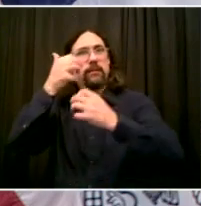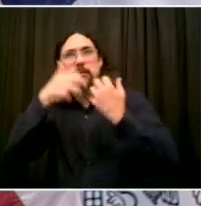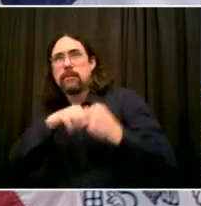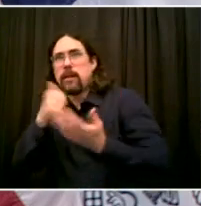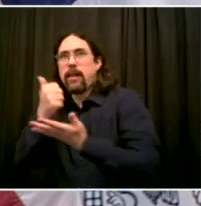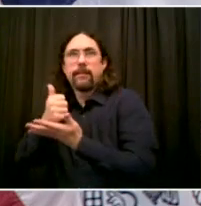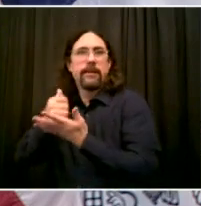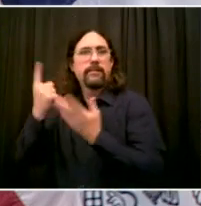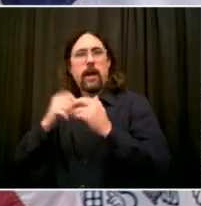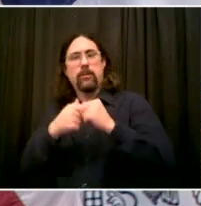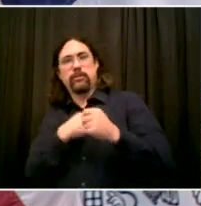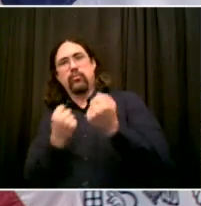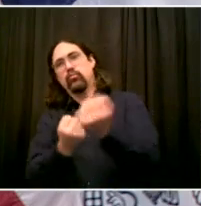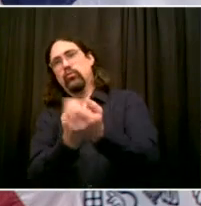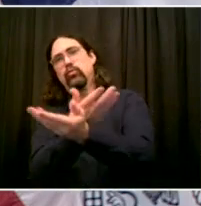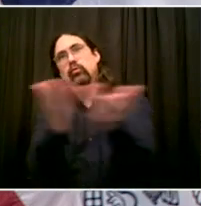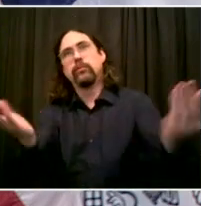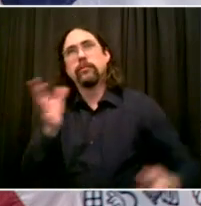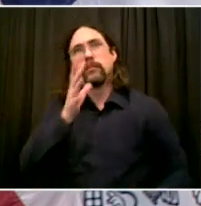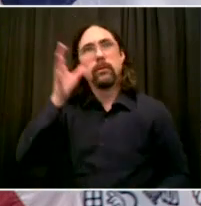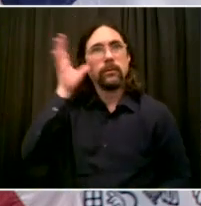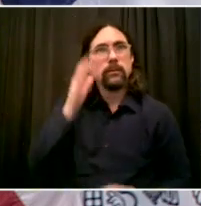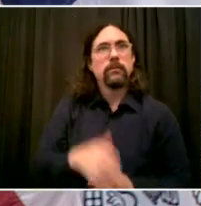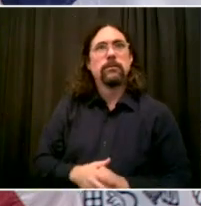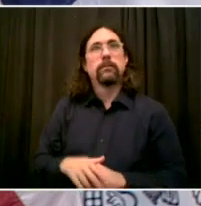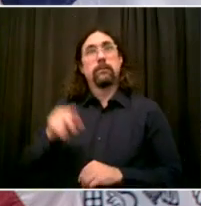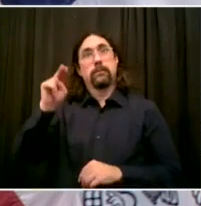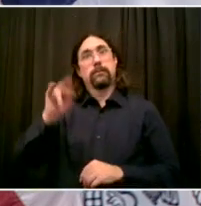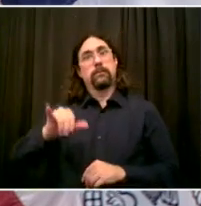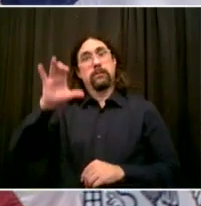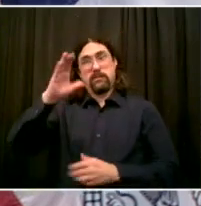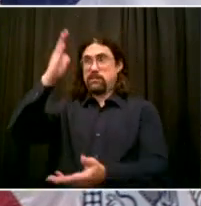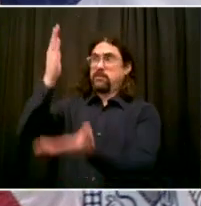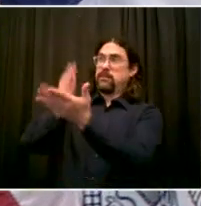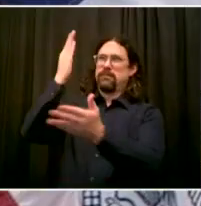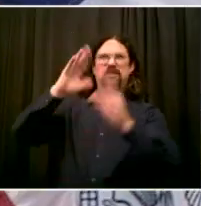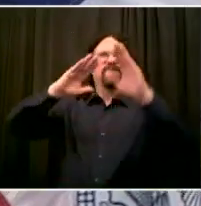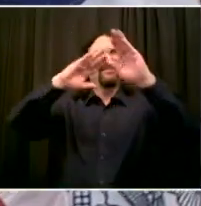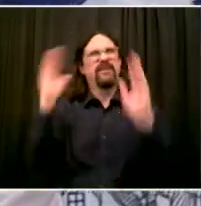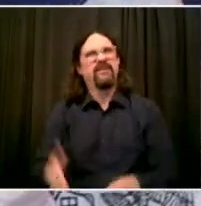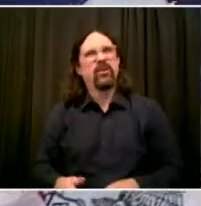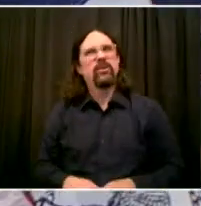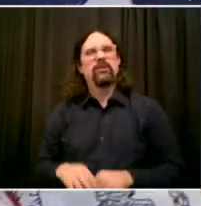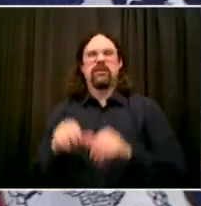don't stop. We keep creating, we keep fighting back this crisis. Thank you, everybody.